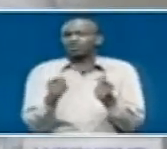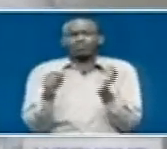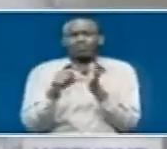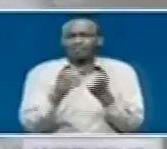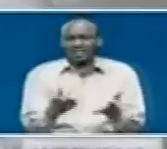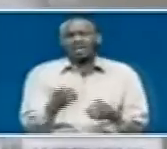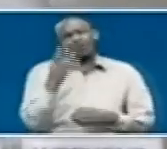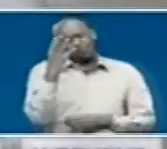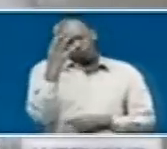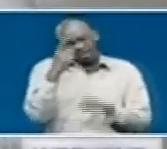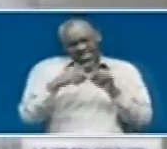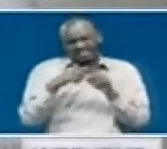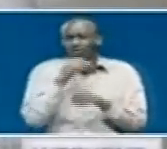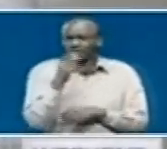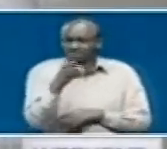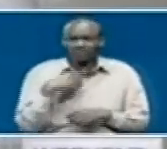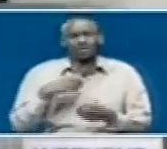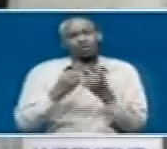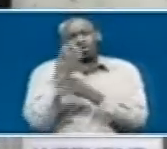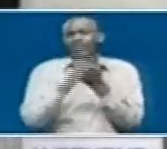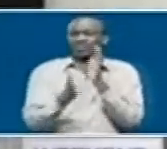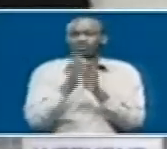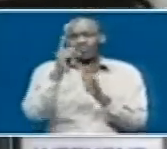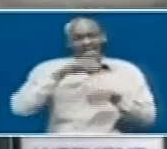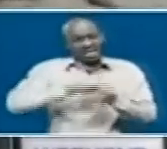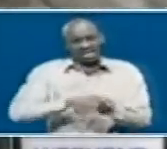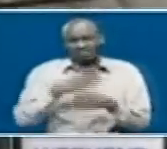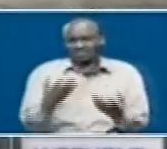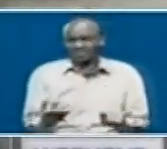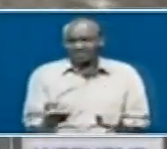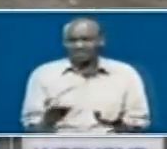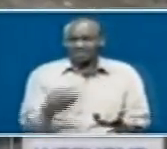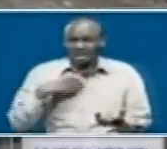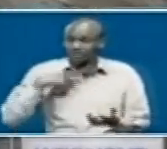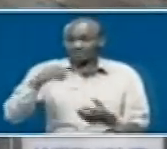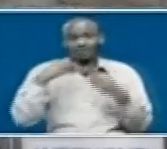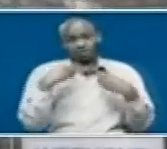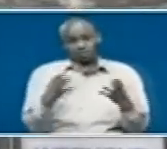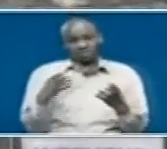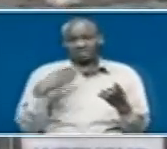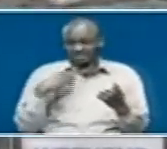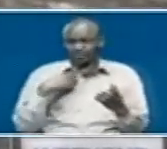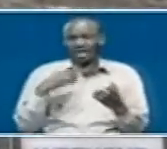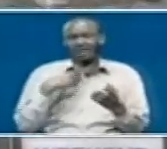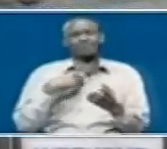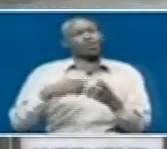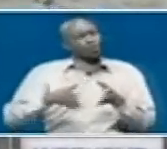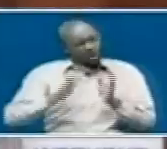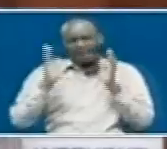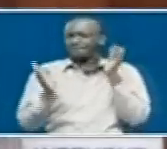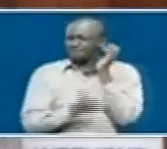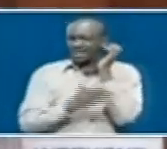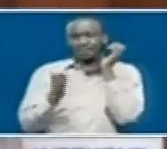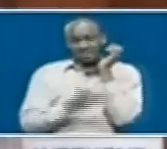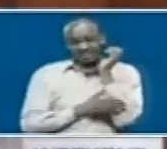that 4-year-old Ali will grow up with one leg, and the family of Shahid Bhat has lost its head in one of the most brutal ways.